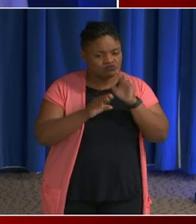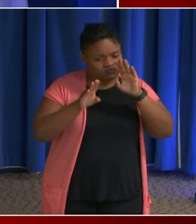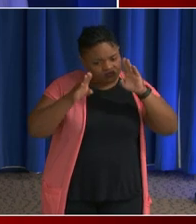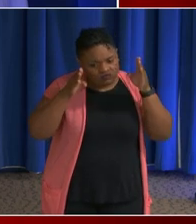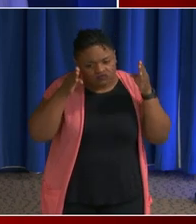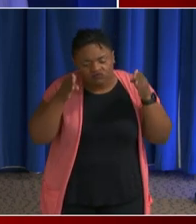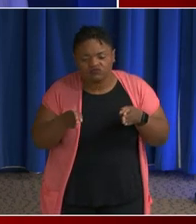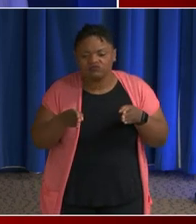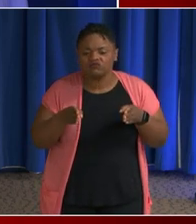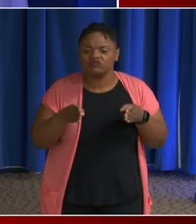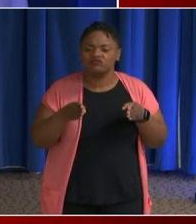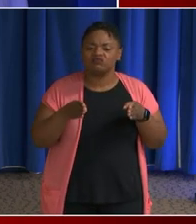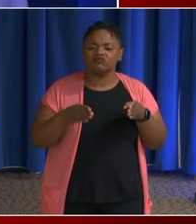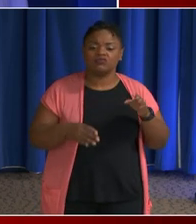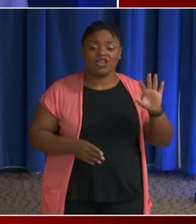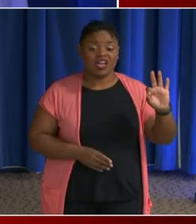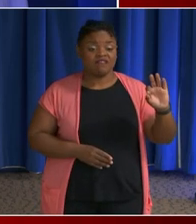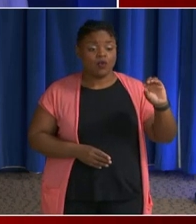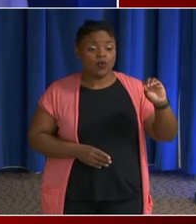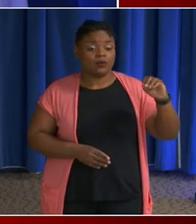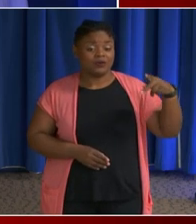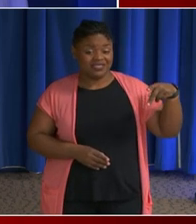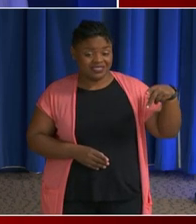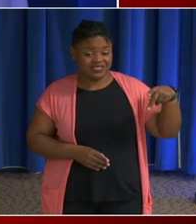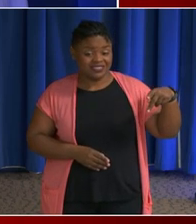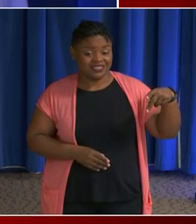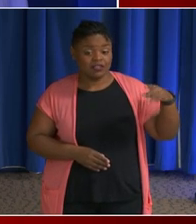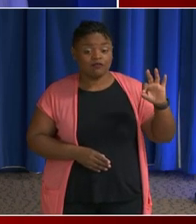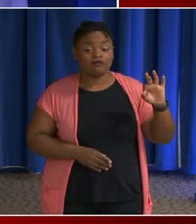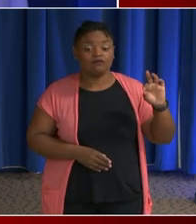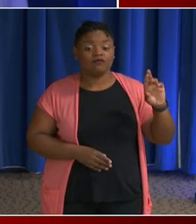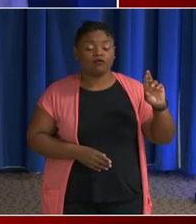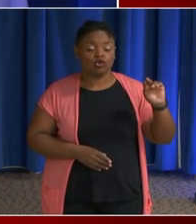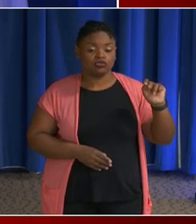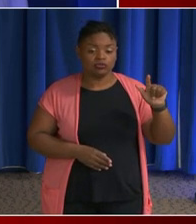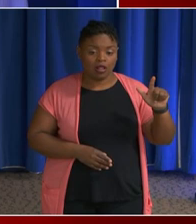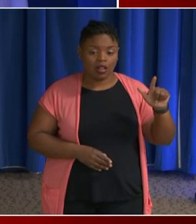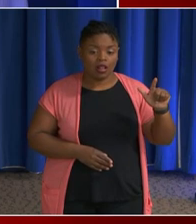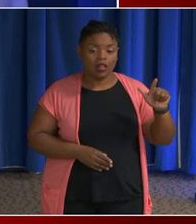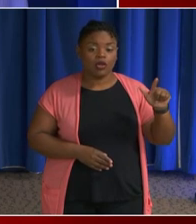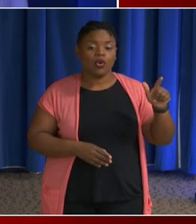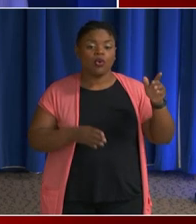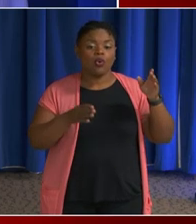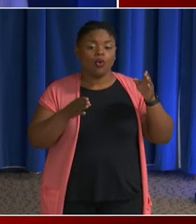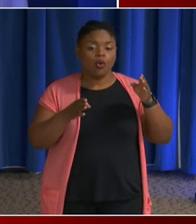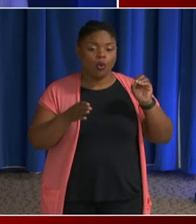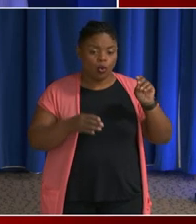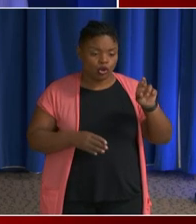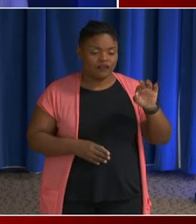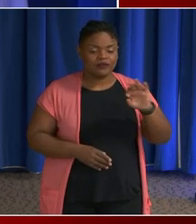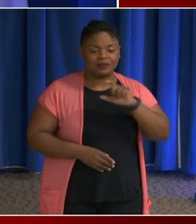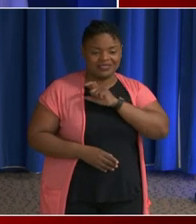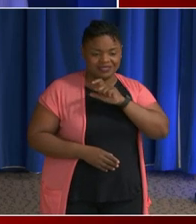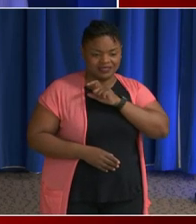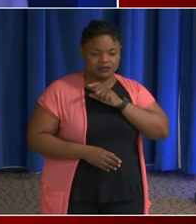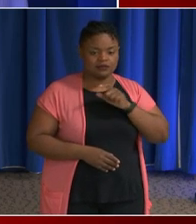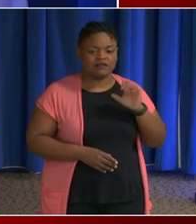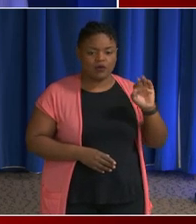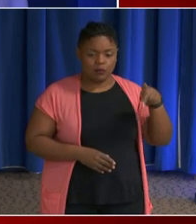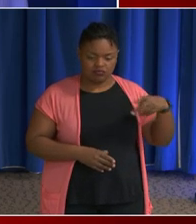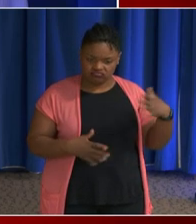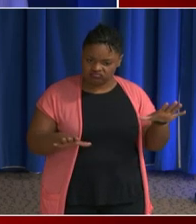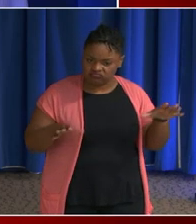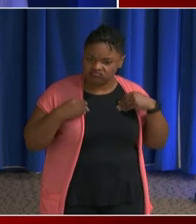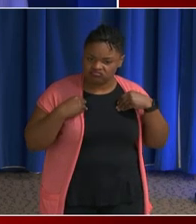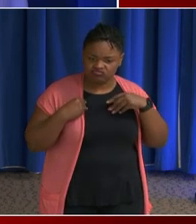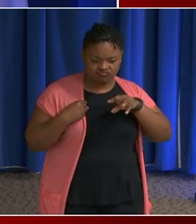the FOP, that represents the men and women of the Metropolitan Police Department, who were receptive to that type of accountability in their agency.